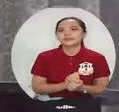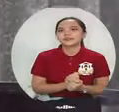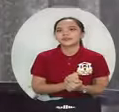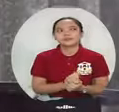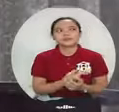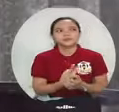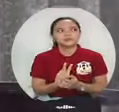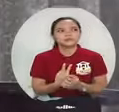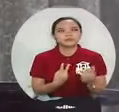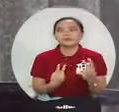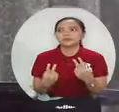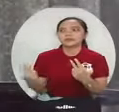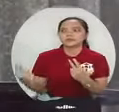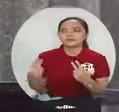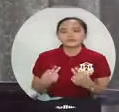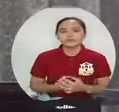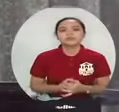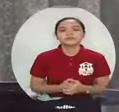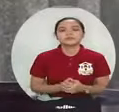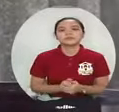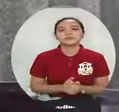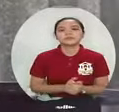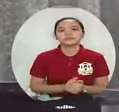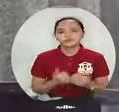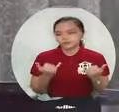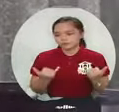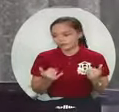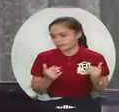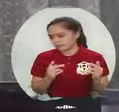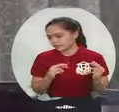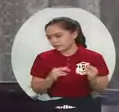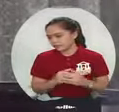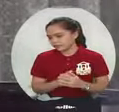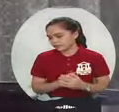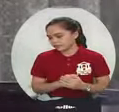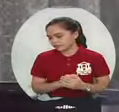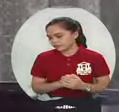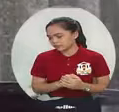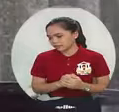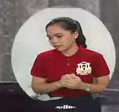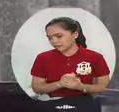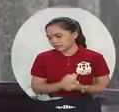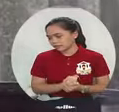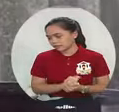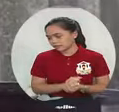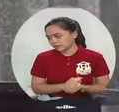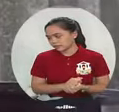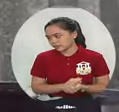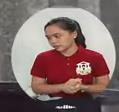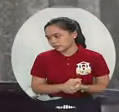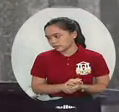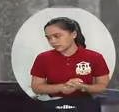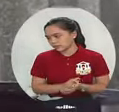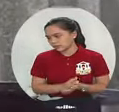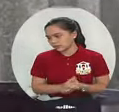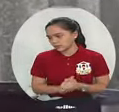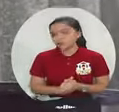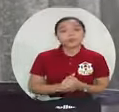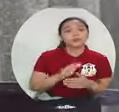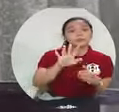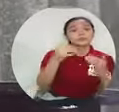4, verses 1 to 7. So nobody can say here that it's just invented just now.